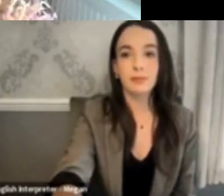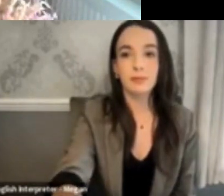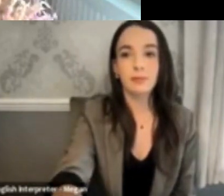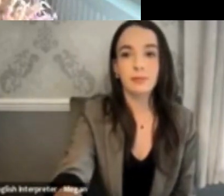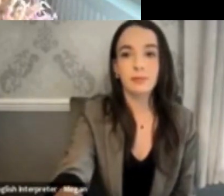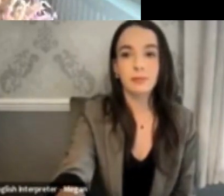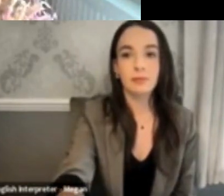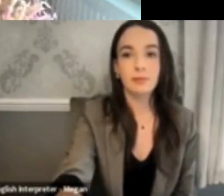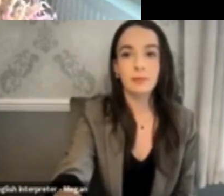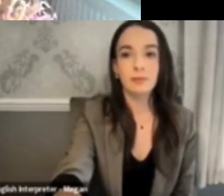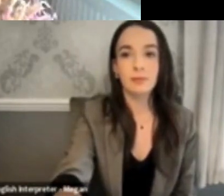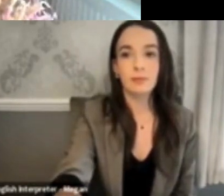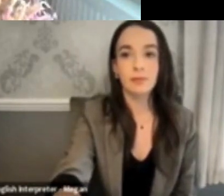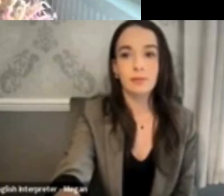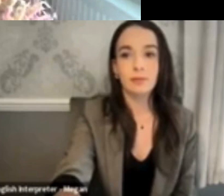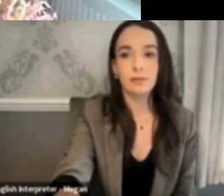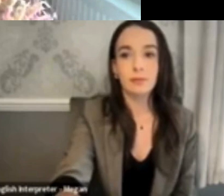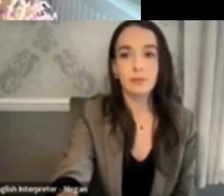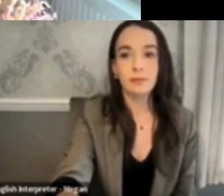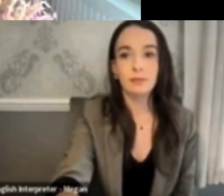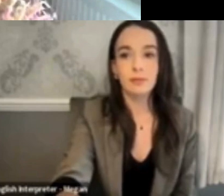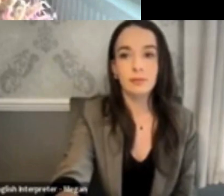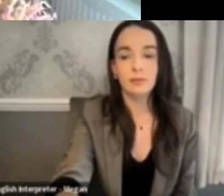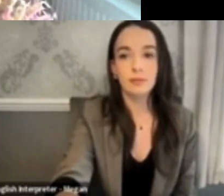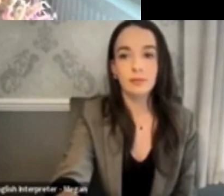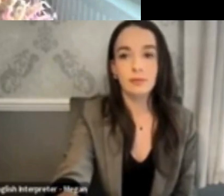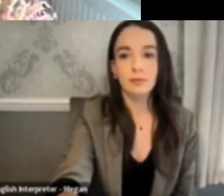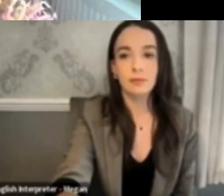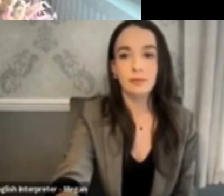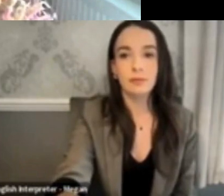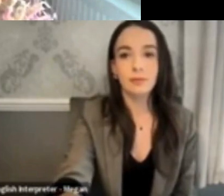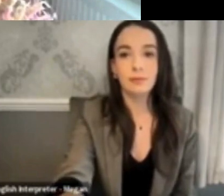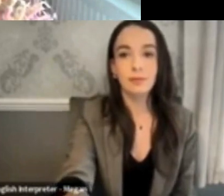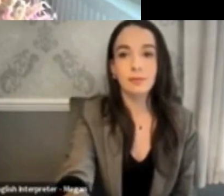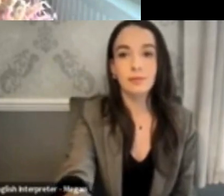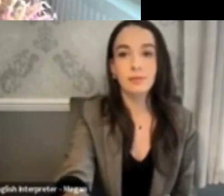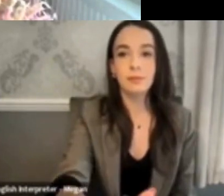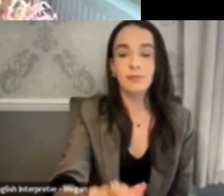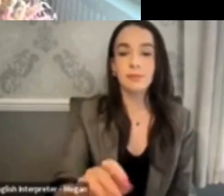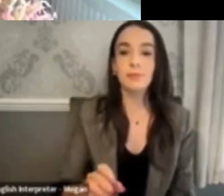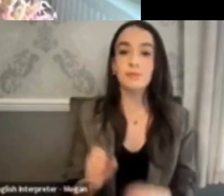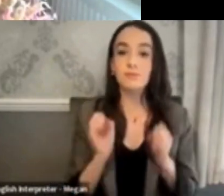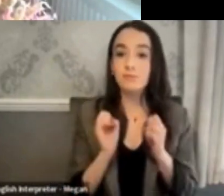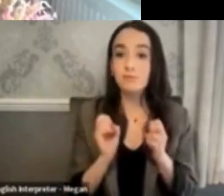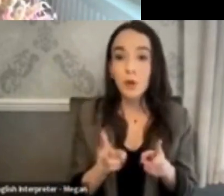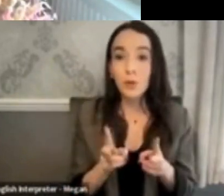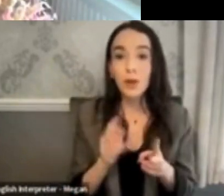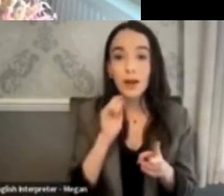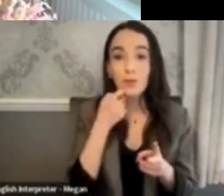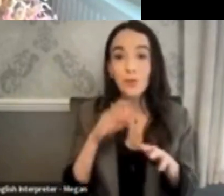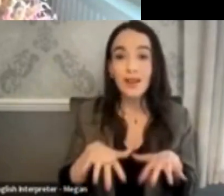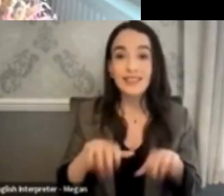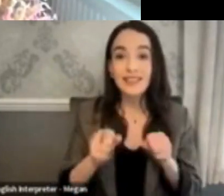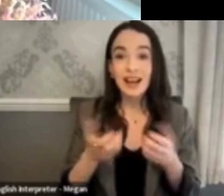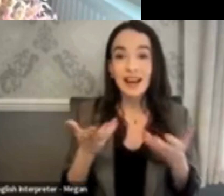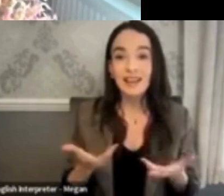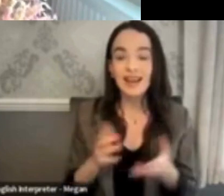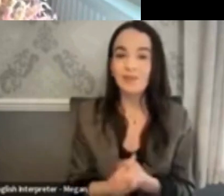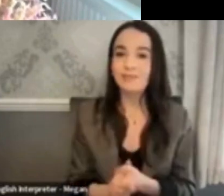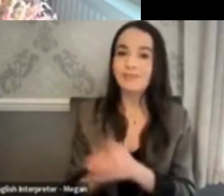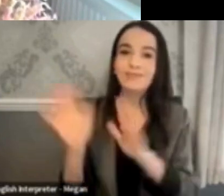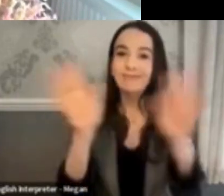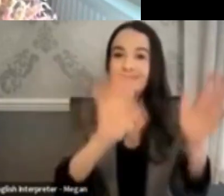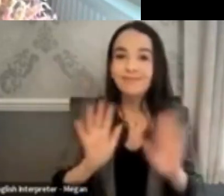Okay, I think it's starting to slow, the number of people coming in, so we can get started. Hello,